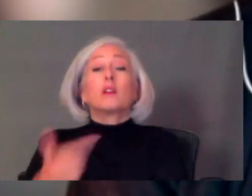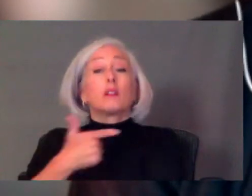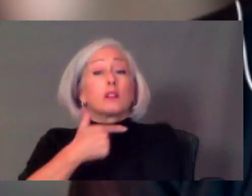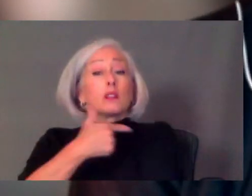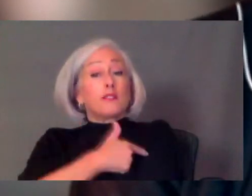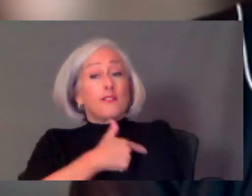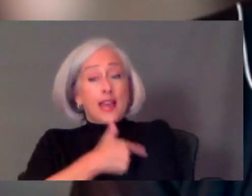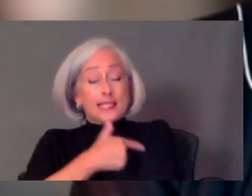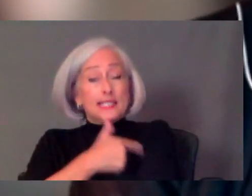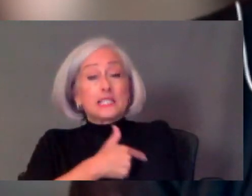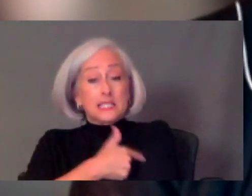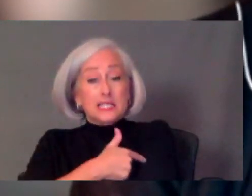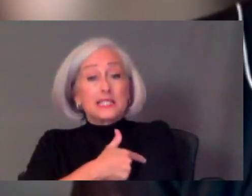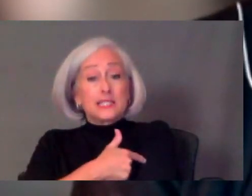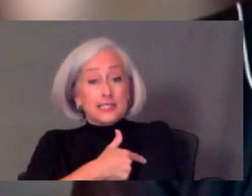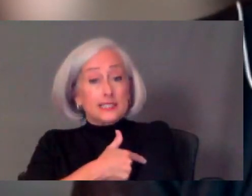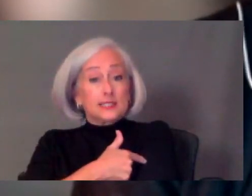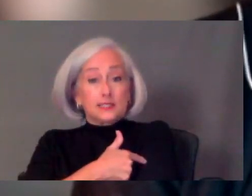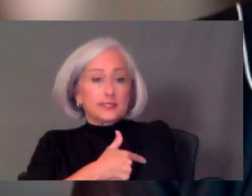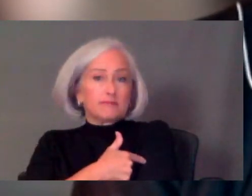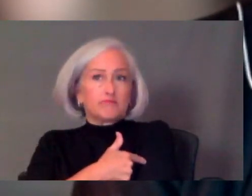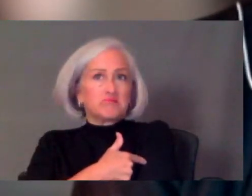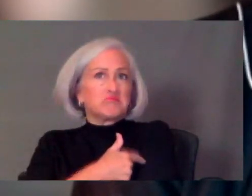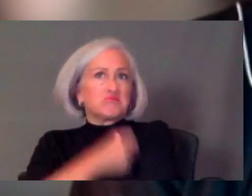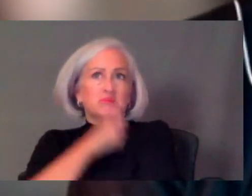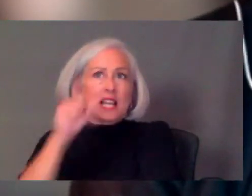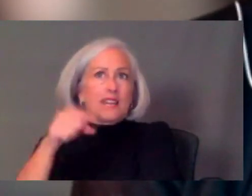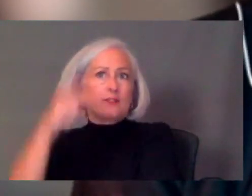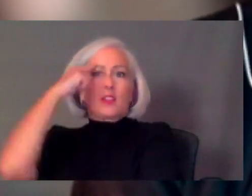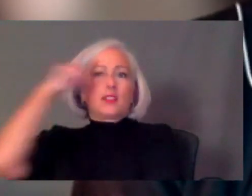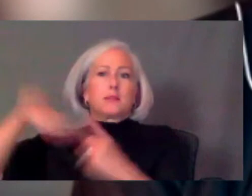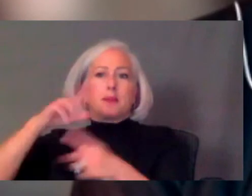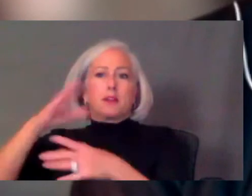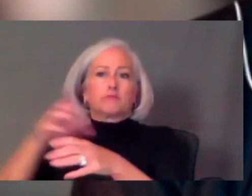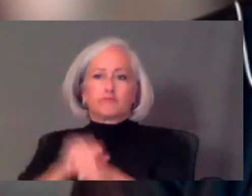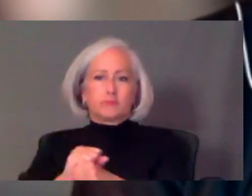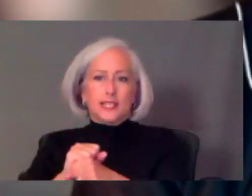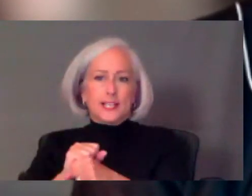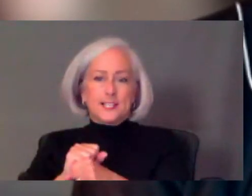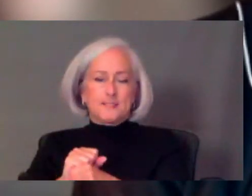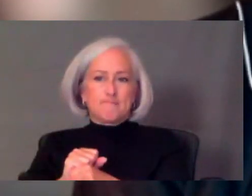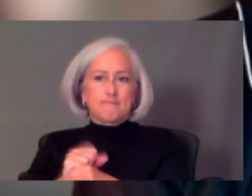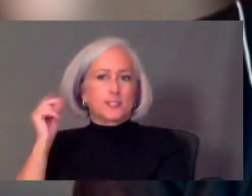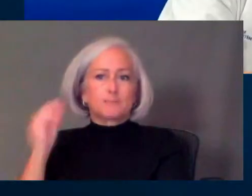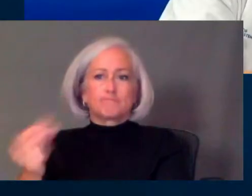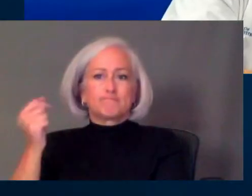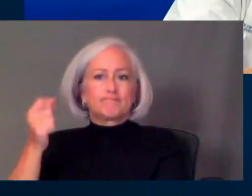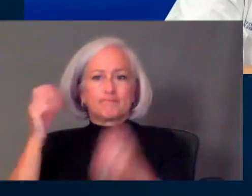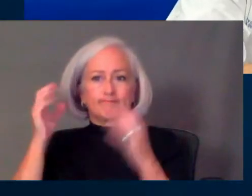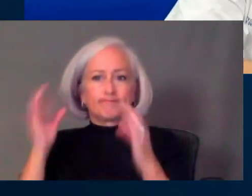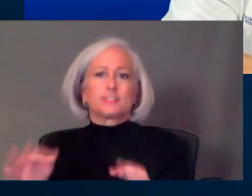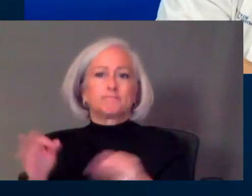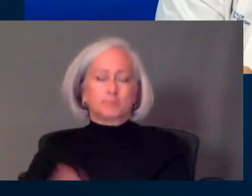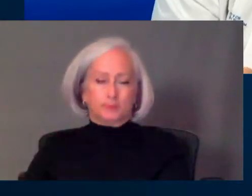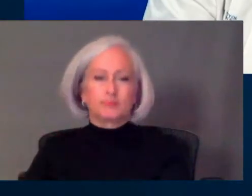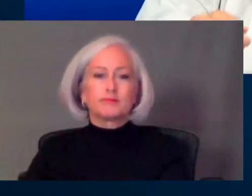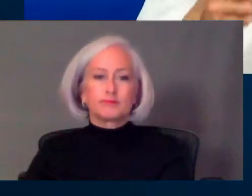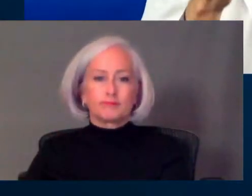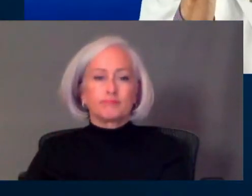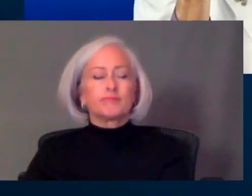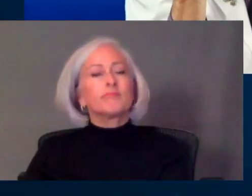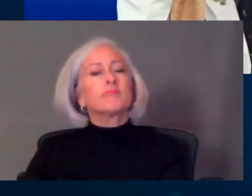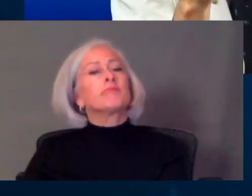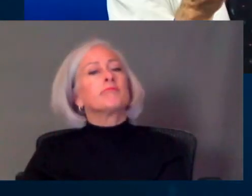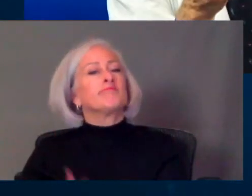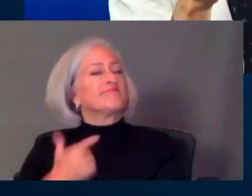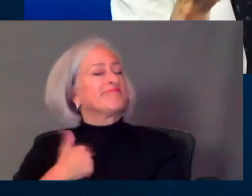haul syndrome. She's had it, but we're developing therapies for it. Yeah, so RECOVER, which is a